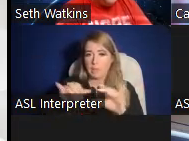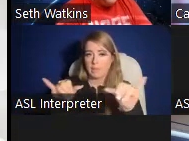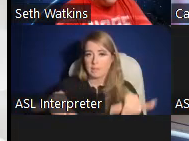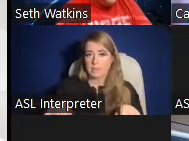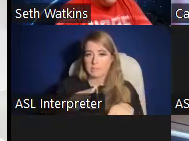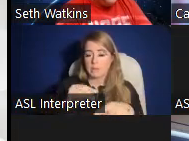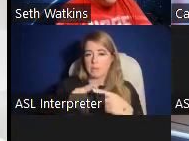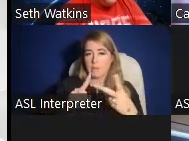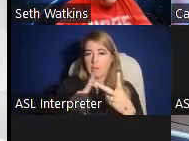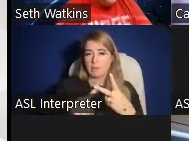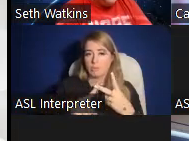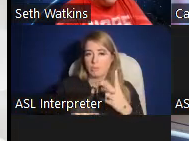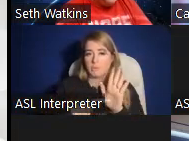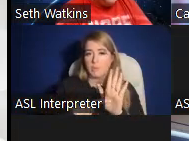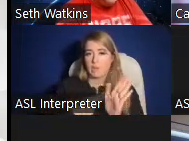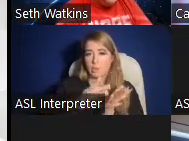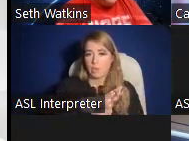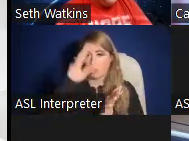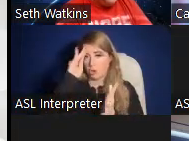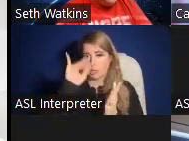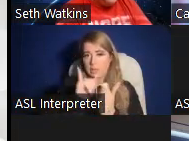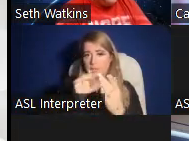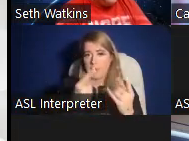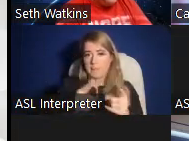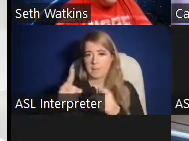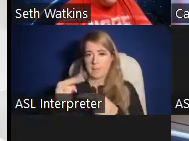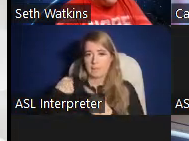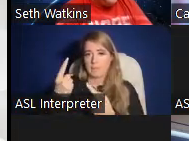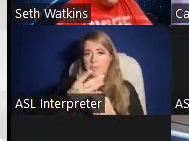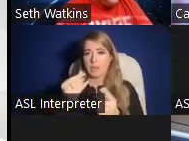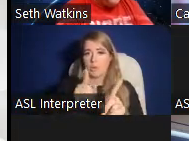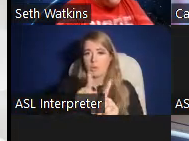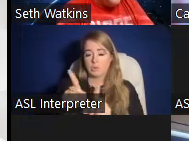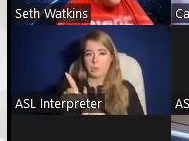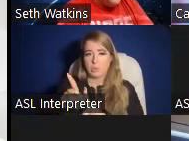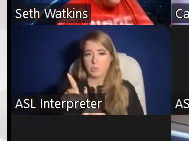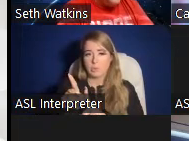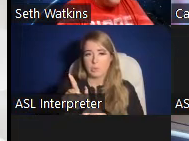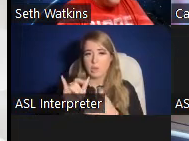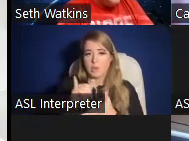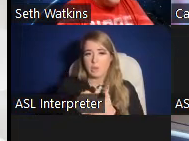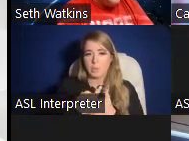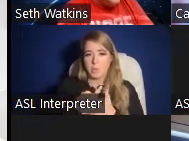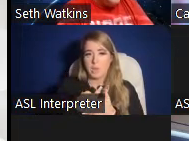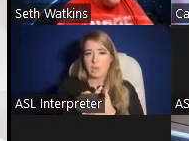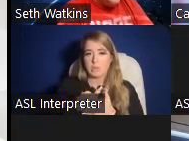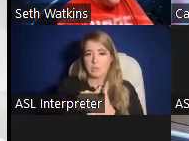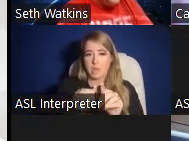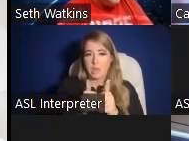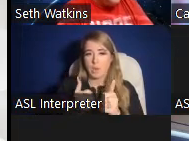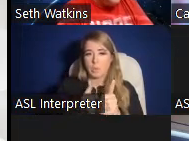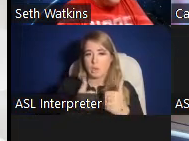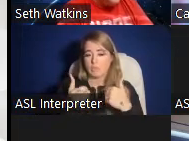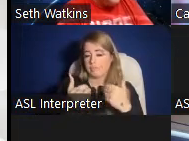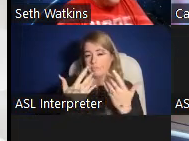to reflect the learning that's taking place. And also that's the way that the improvement process